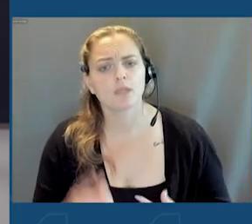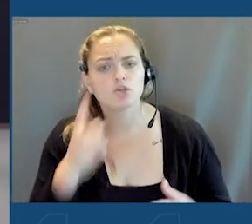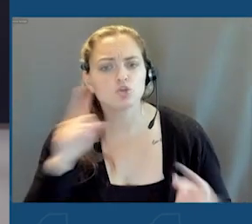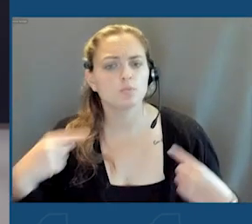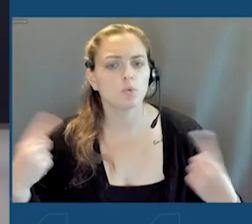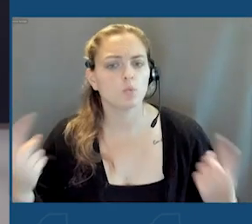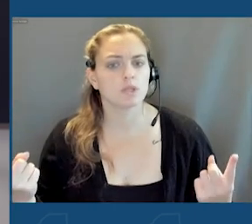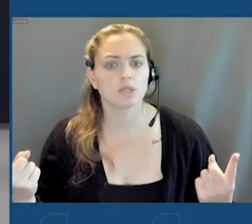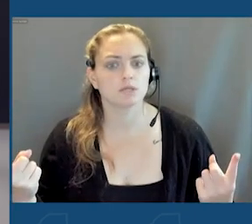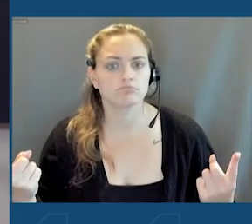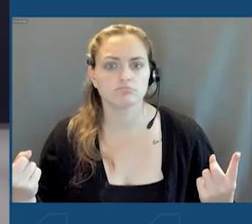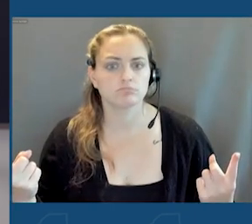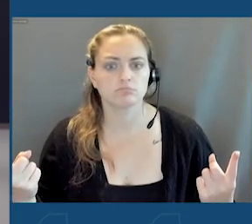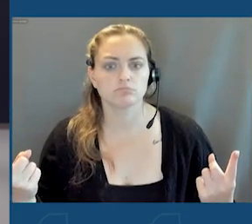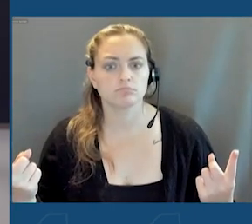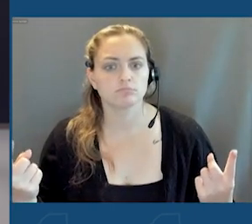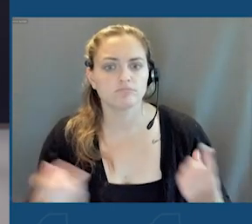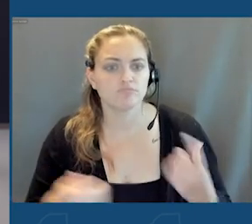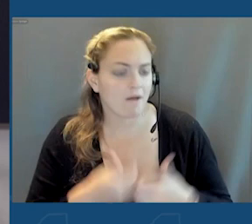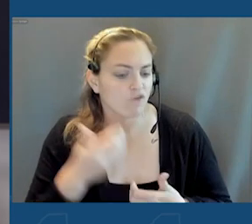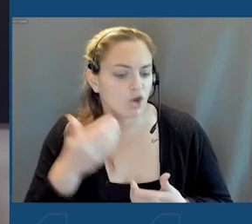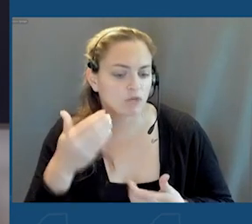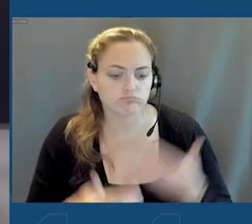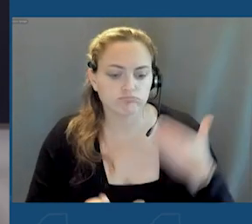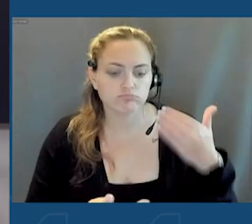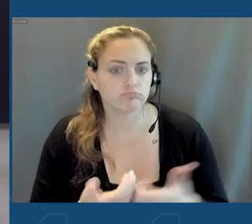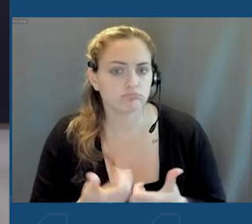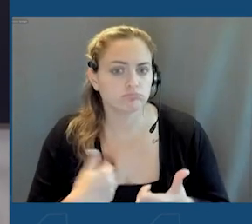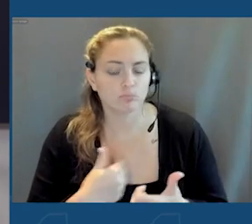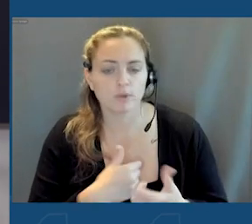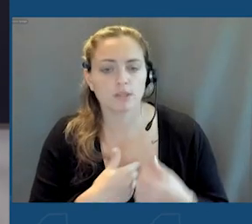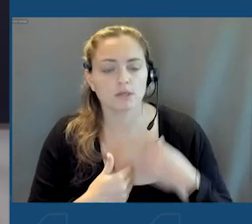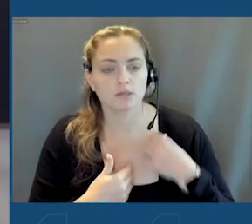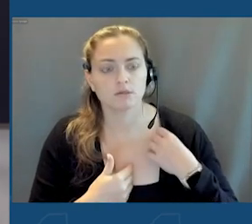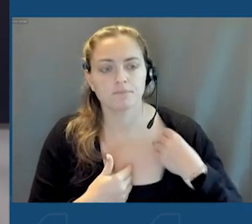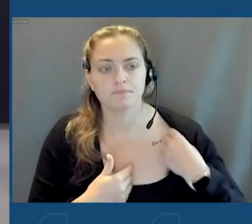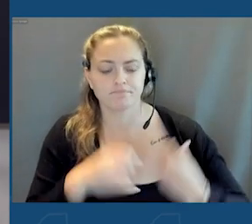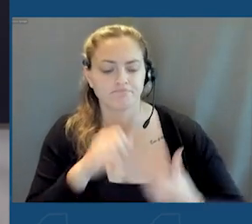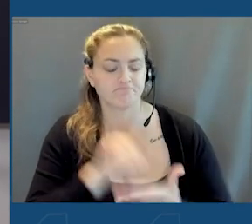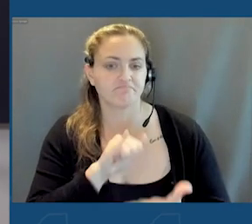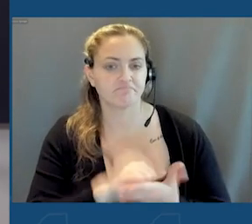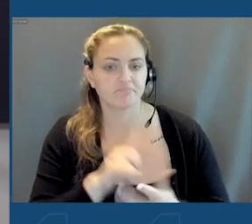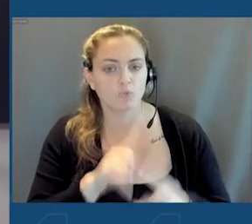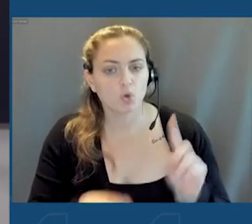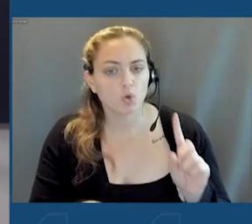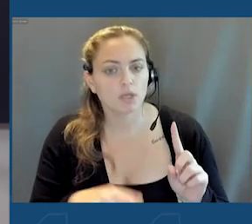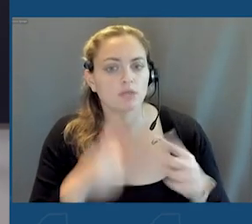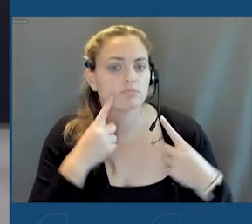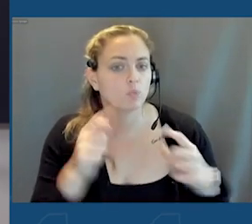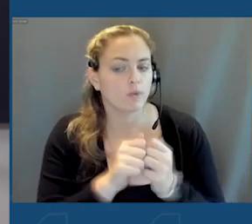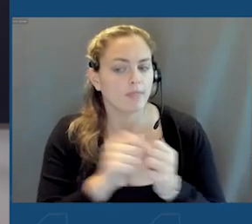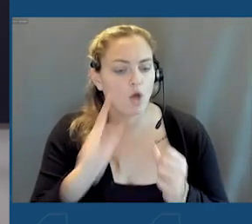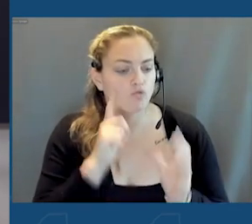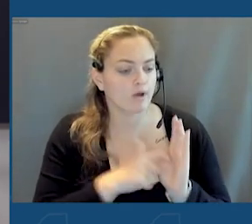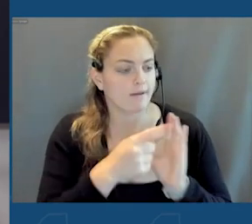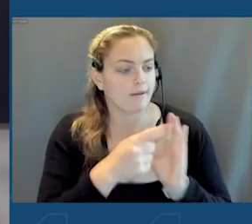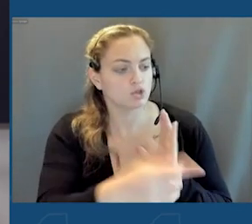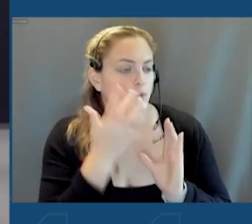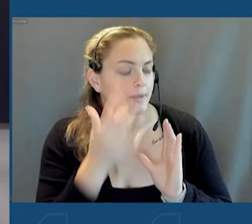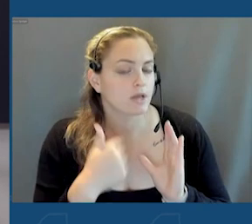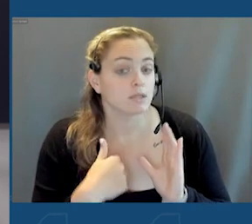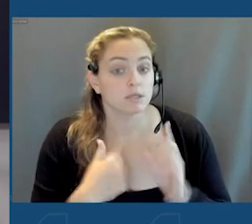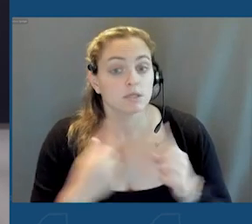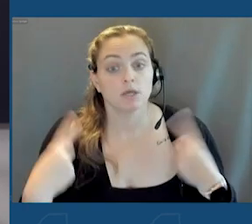ever since, from every step she's been with us. And I could not go throughout without recognizing her, because what we